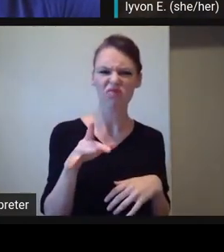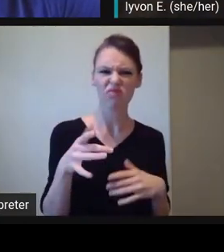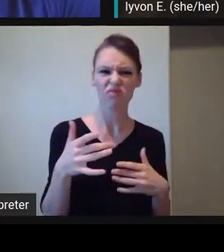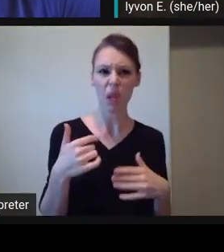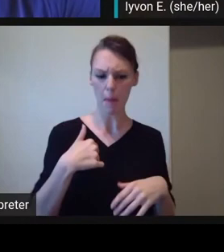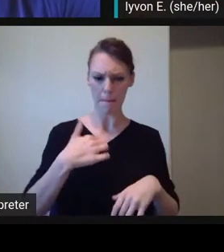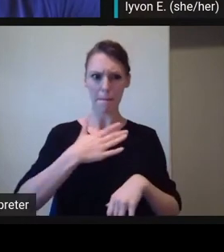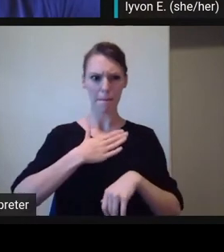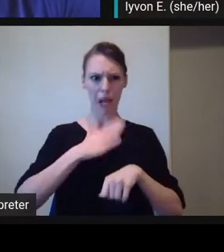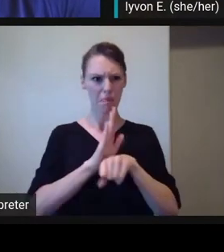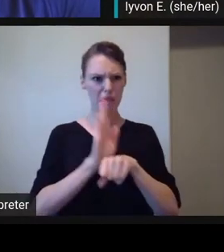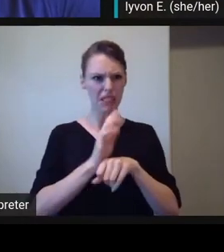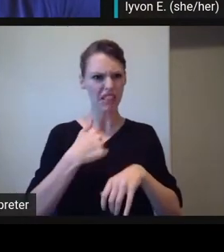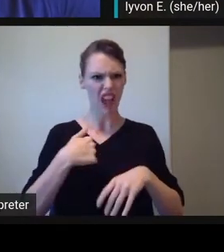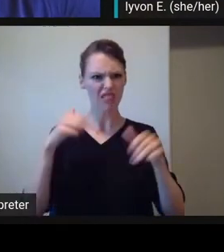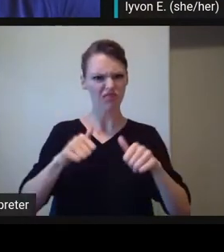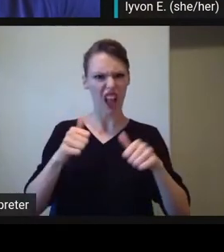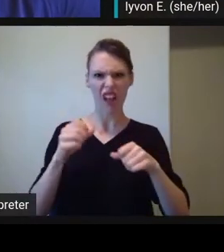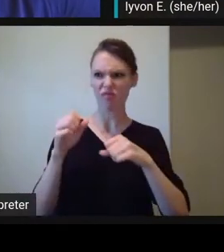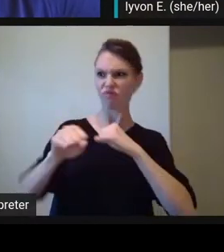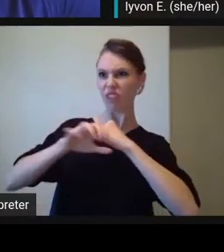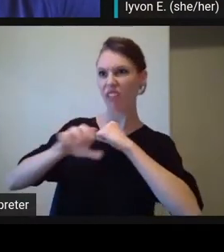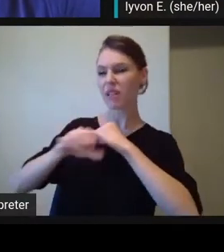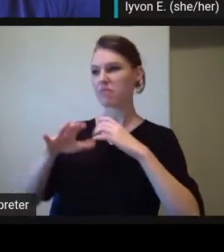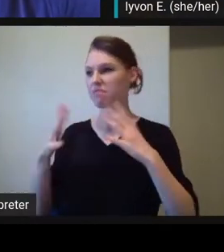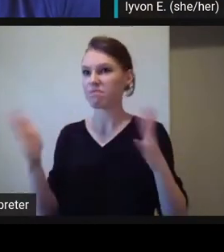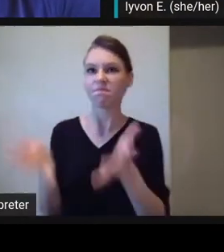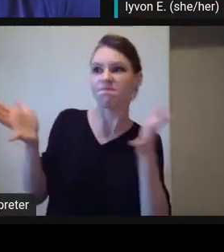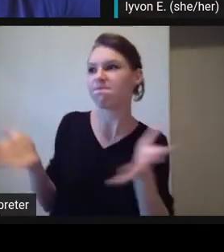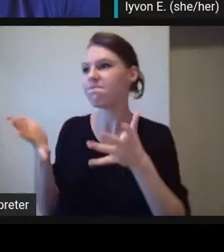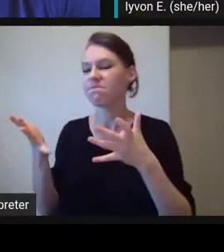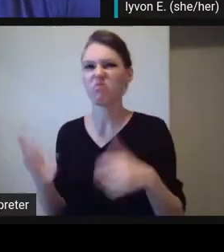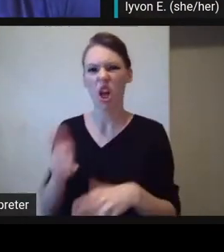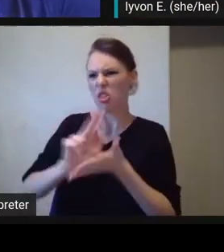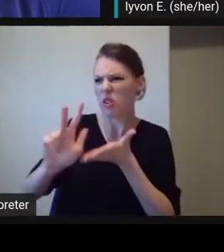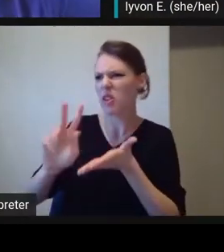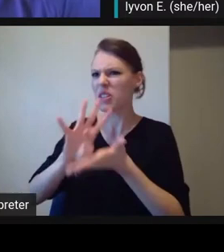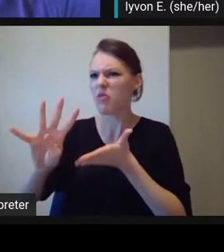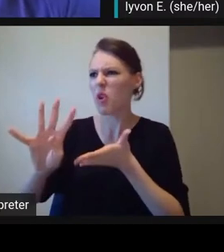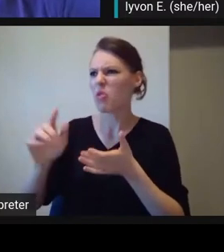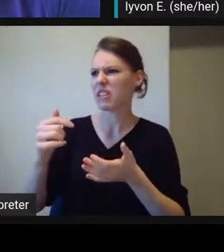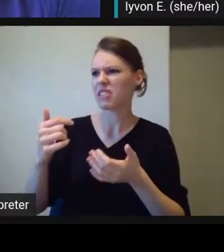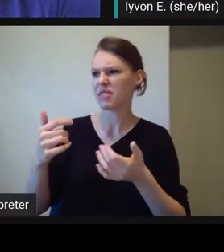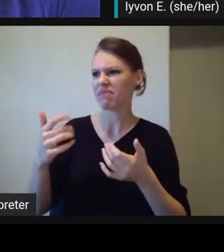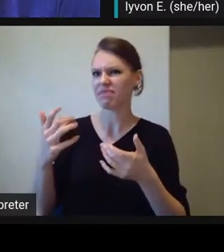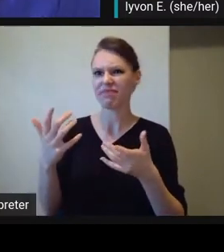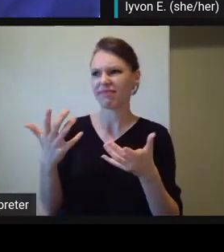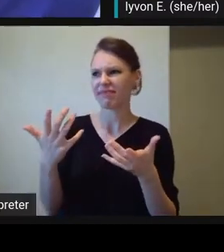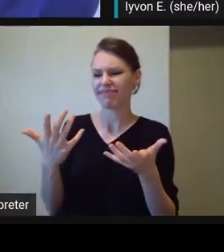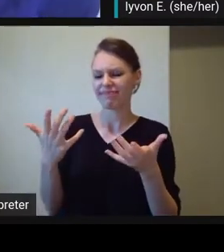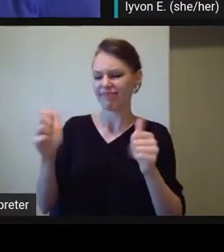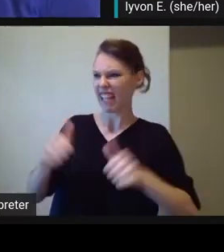It's going to be different now. But the back of our hand, we could be like, oh yeah, in 3-4 weeks, we could do create a parsnip episode out of thin air. Easy